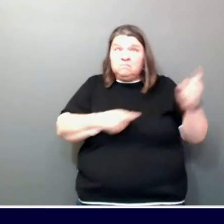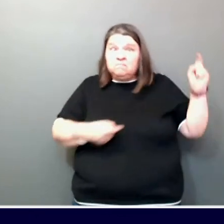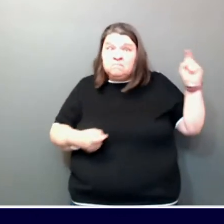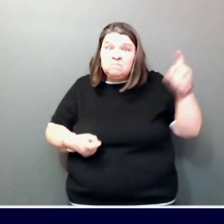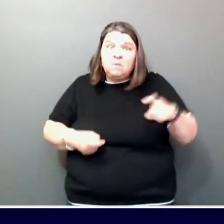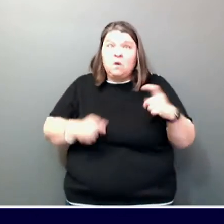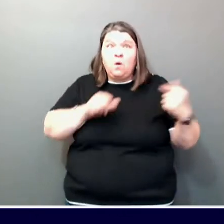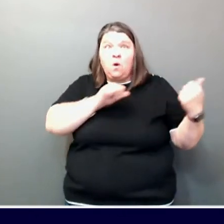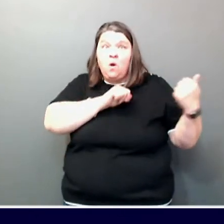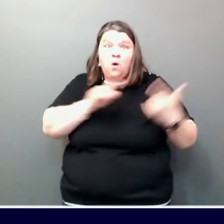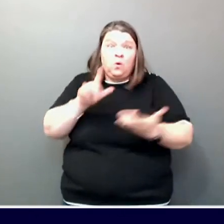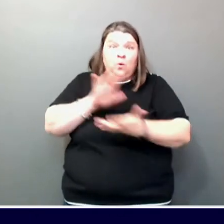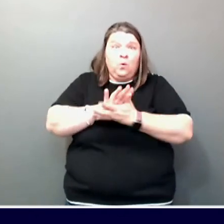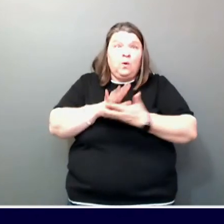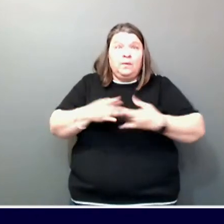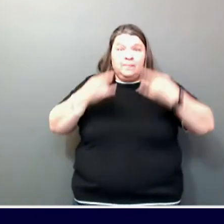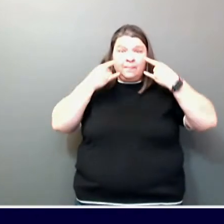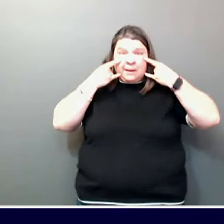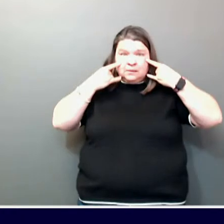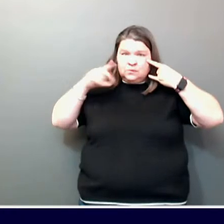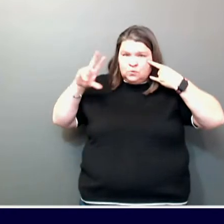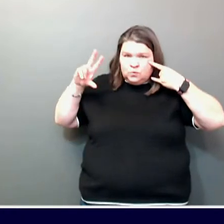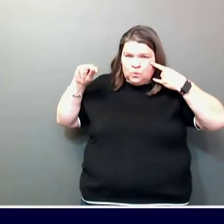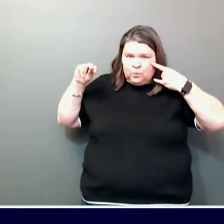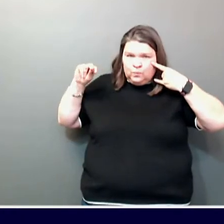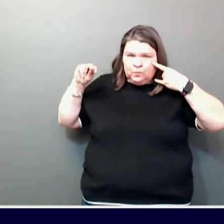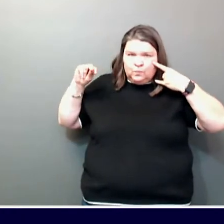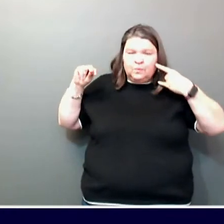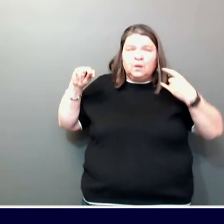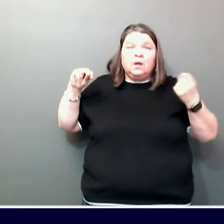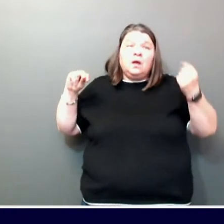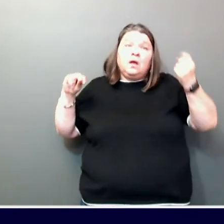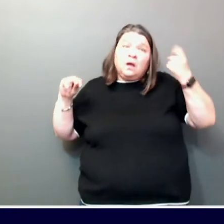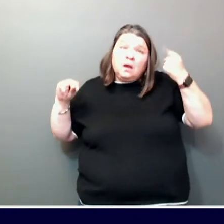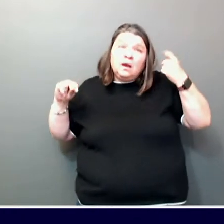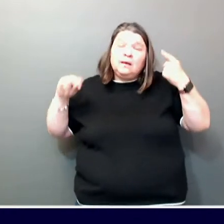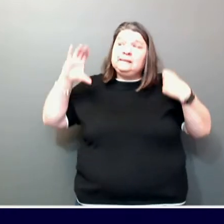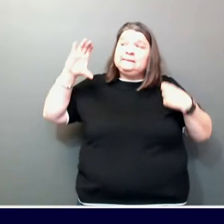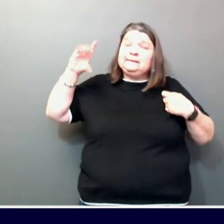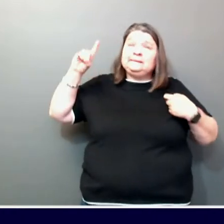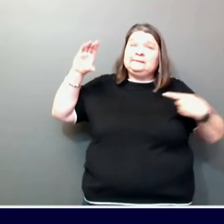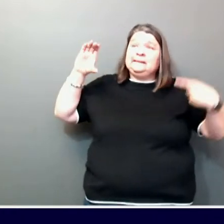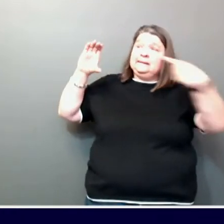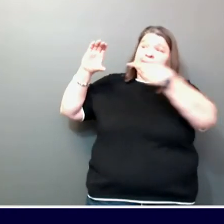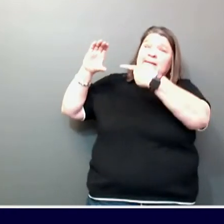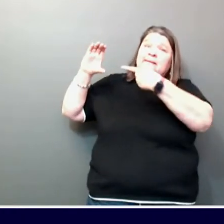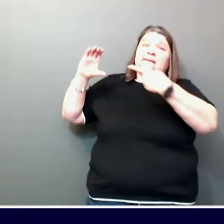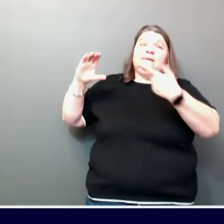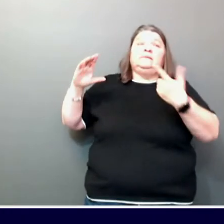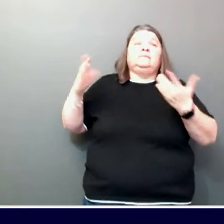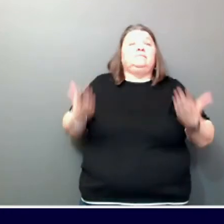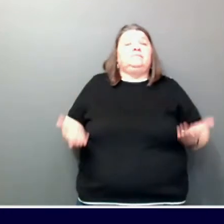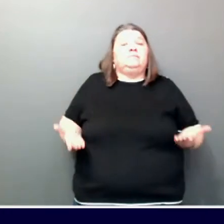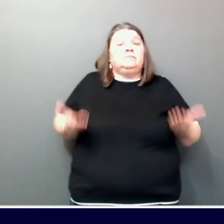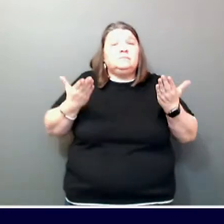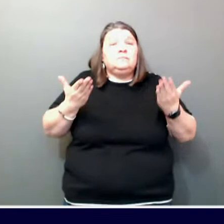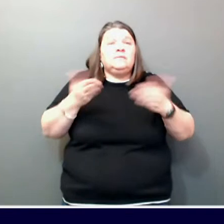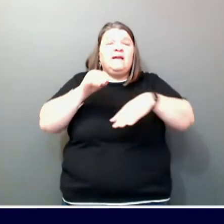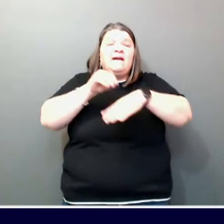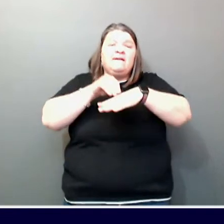recommendations about that subject. That is correct, Patrick. There is not a state of Maine